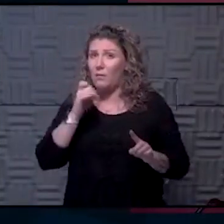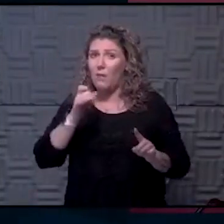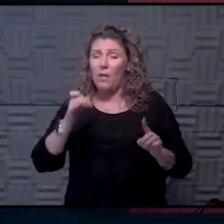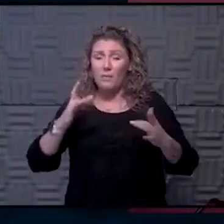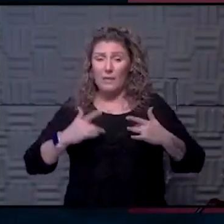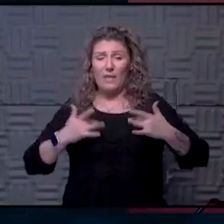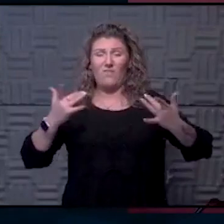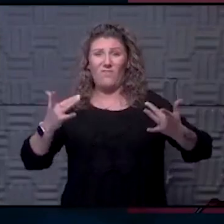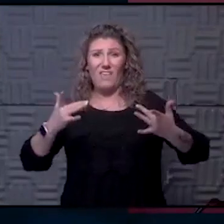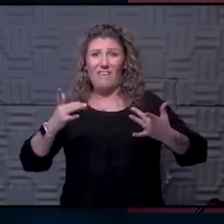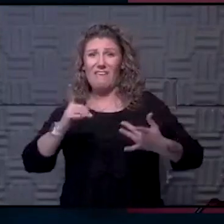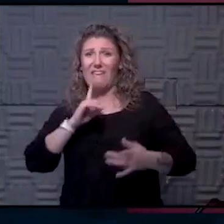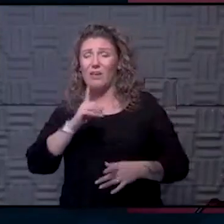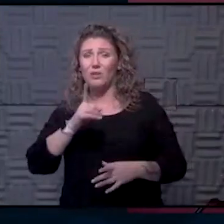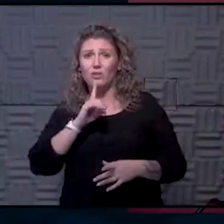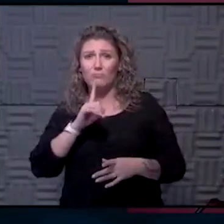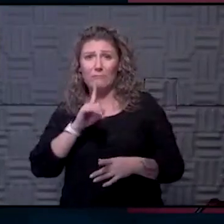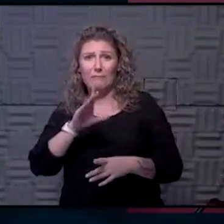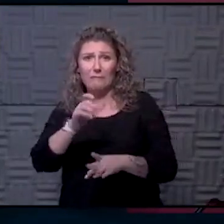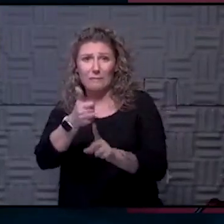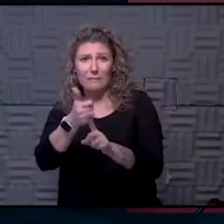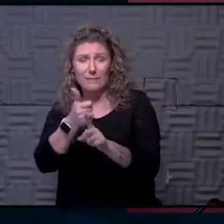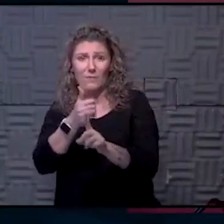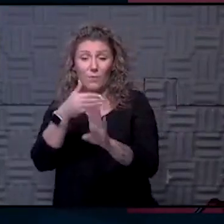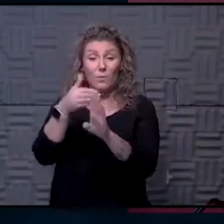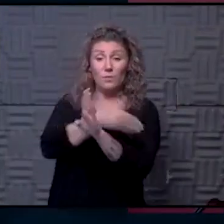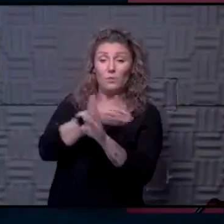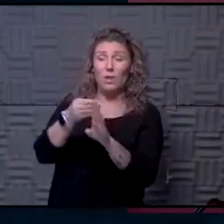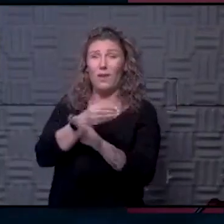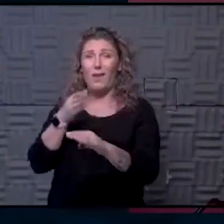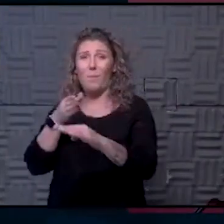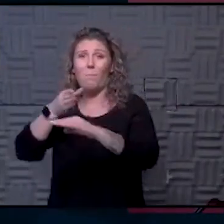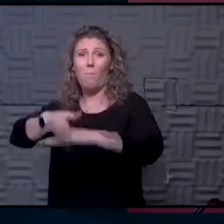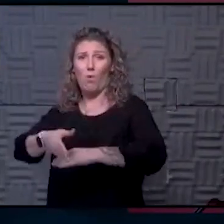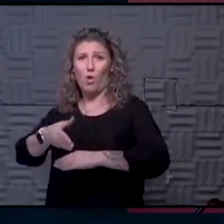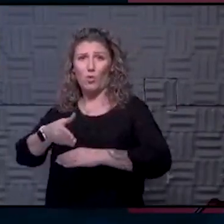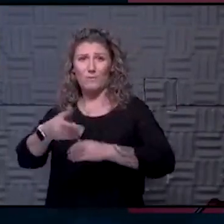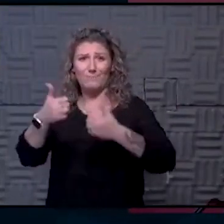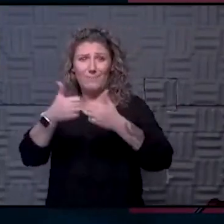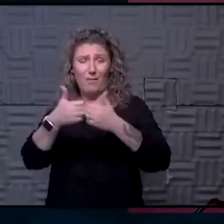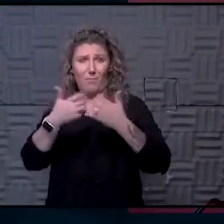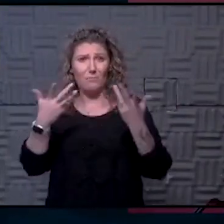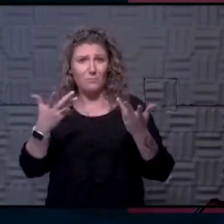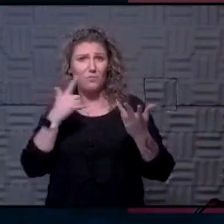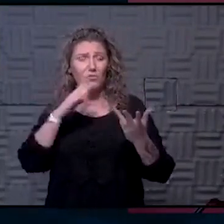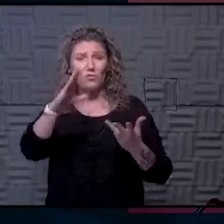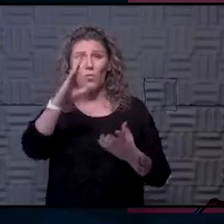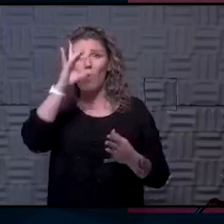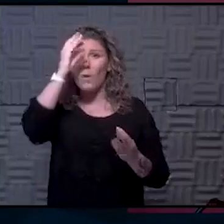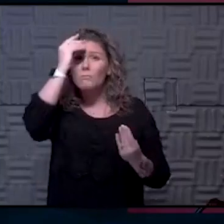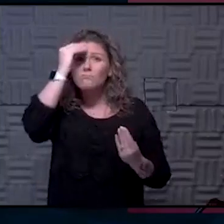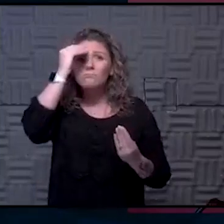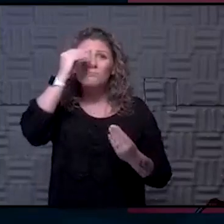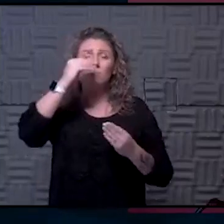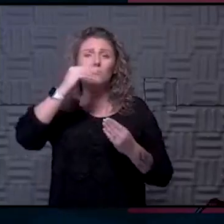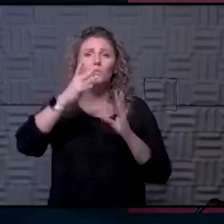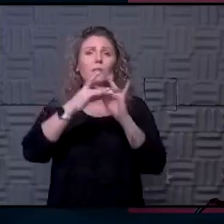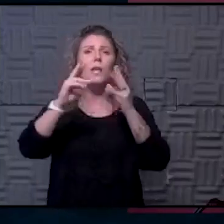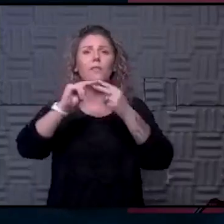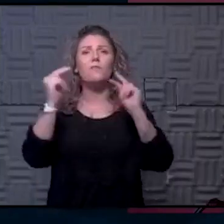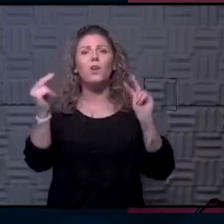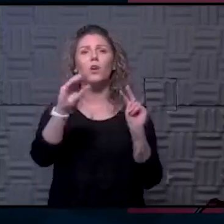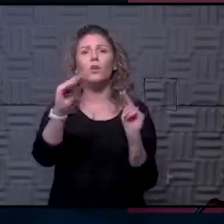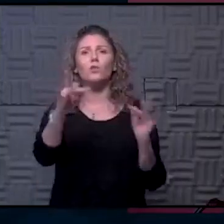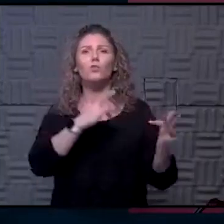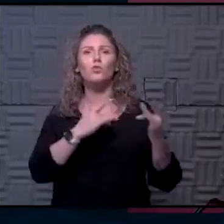the pre-event and the post-events. I'm wondering your thoughts about the variant and what your